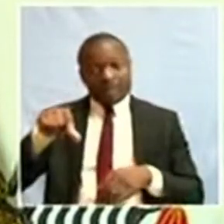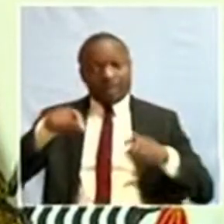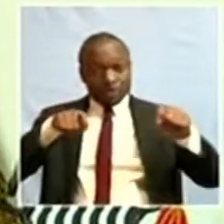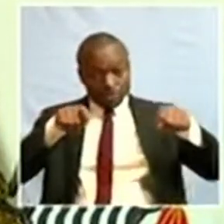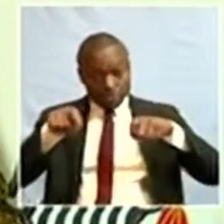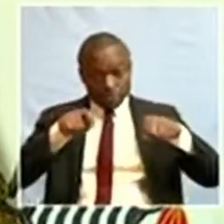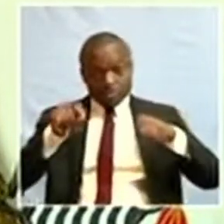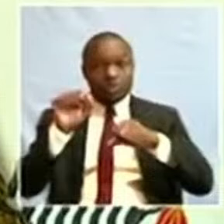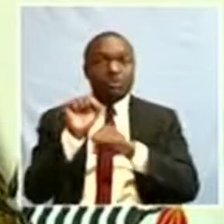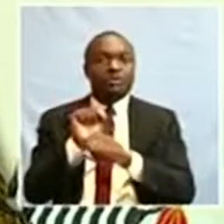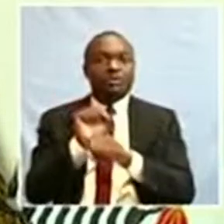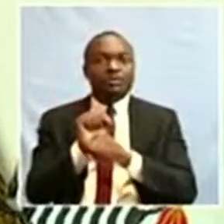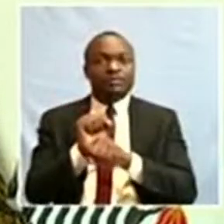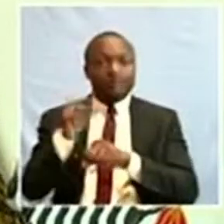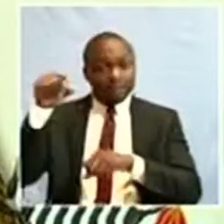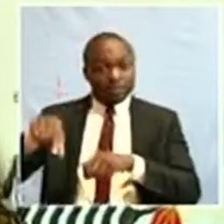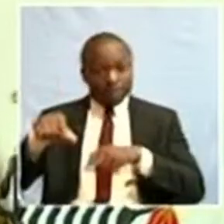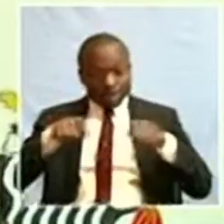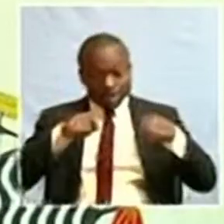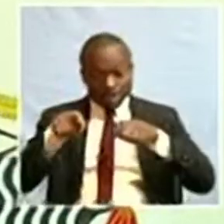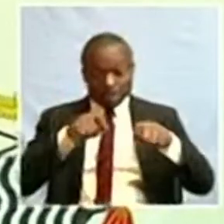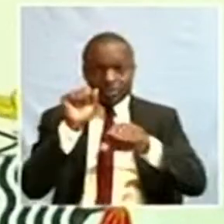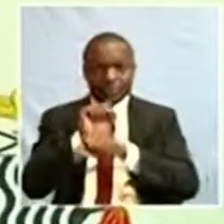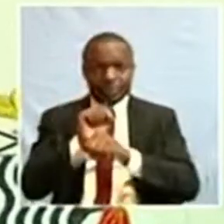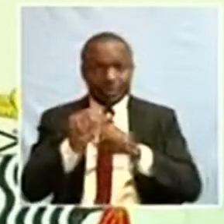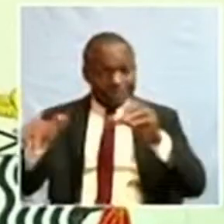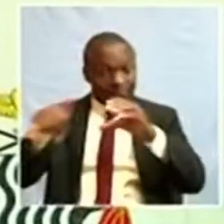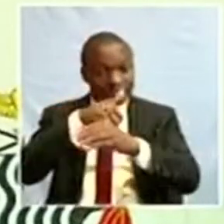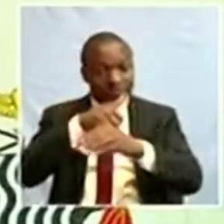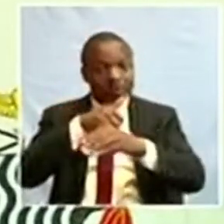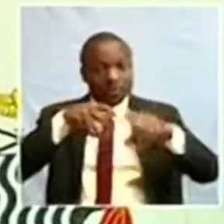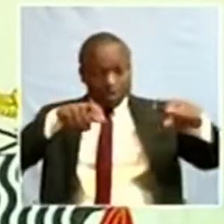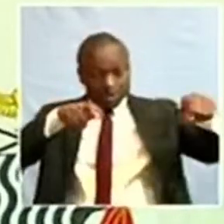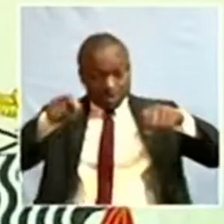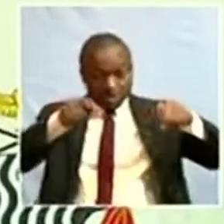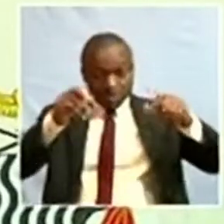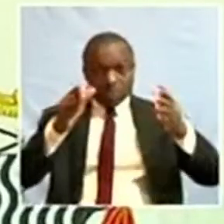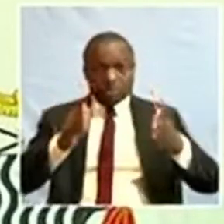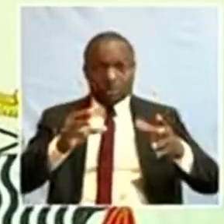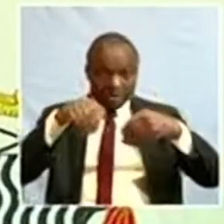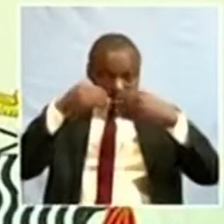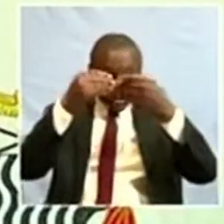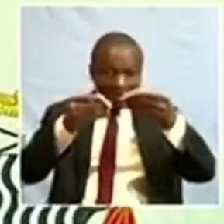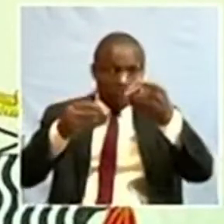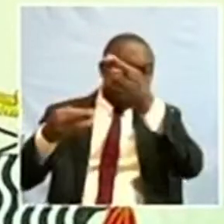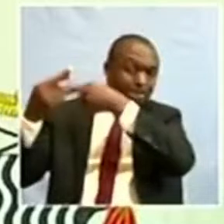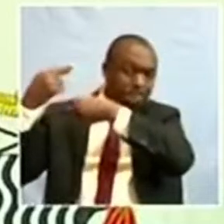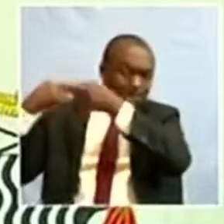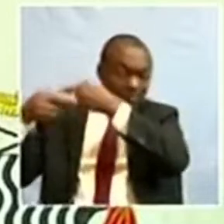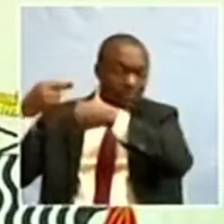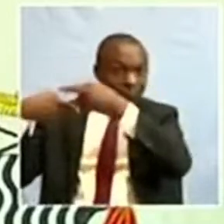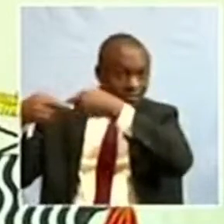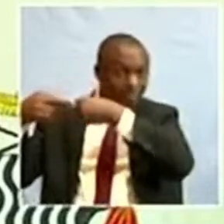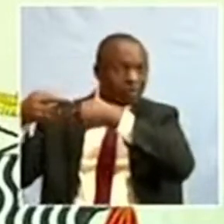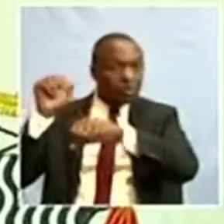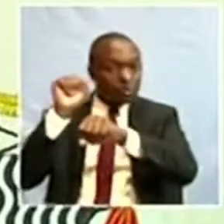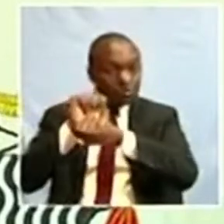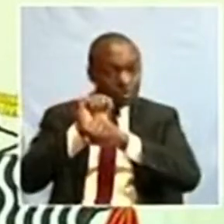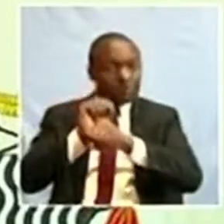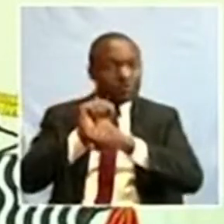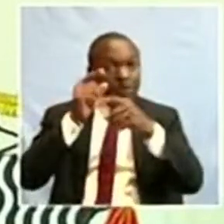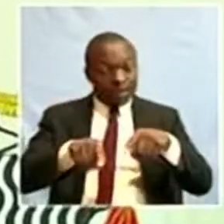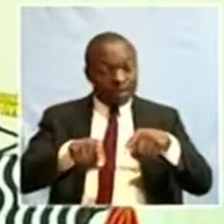control function involves supervisors giving reviews on the work that has been done. So they